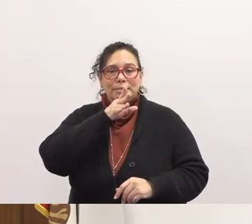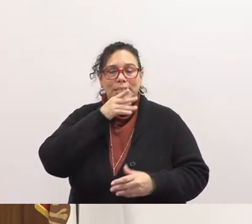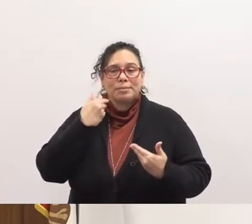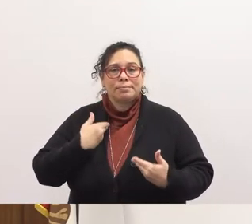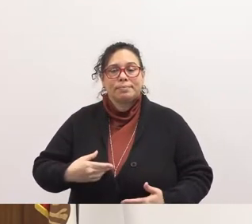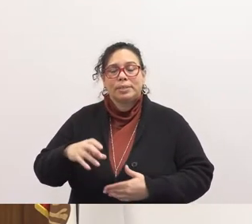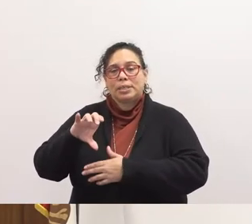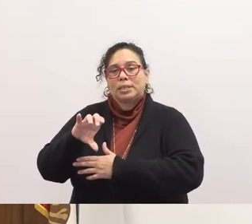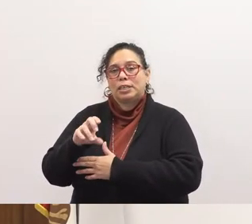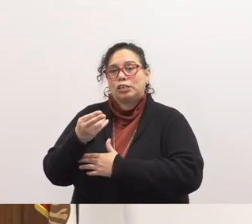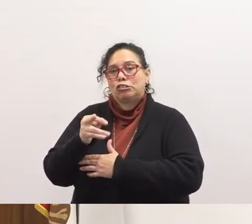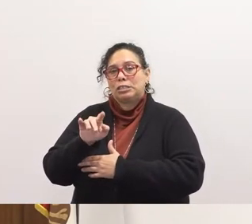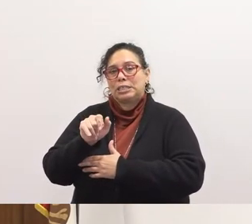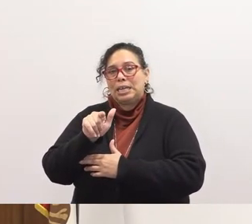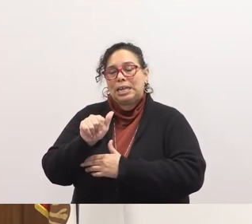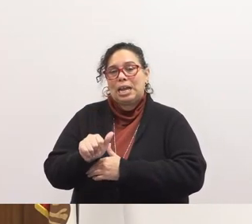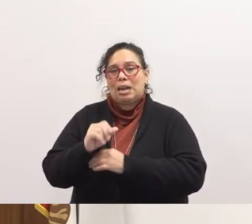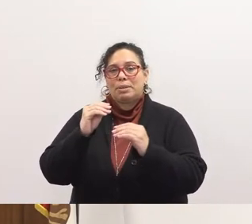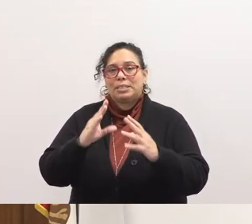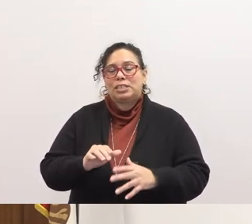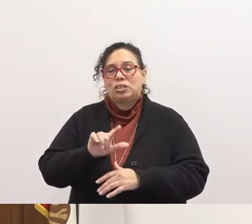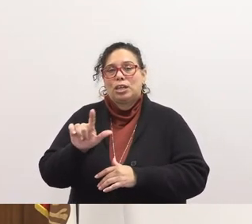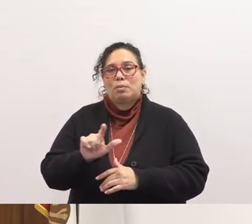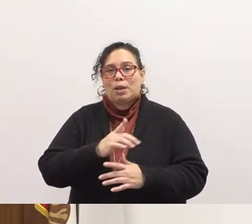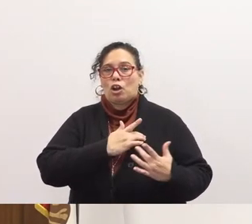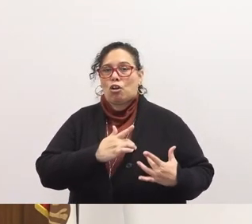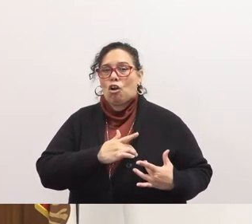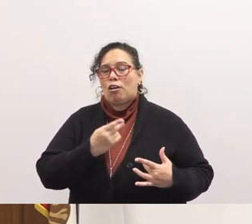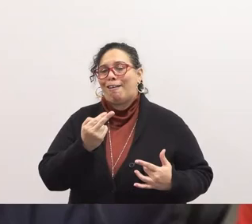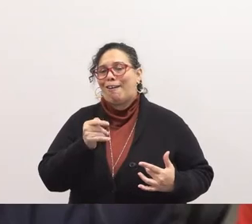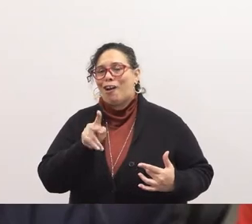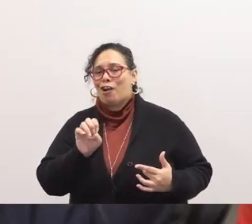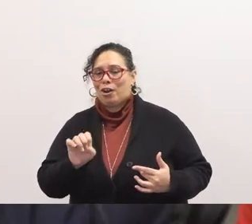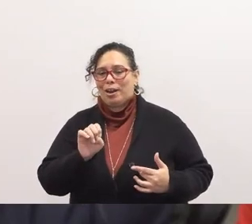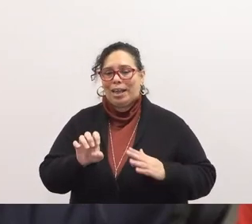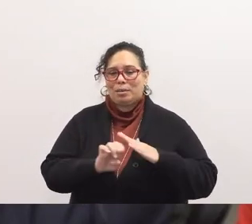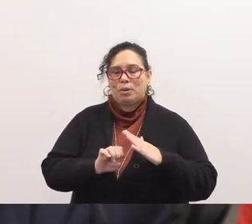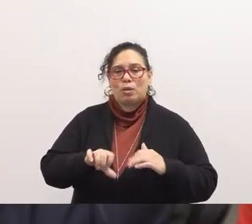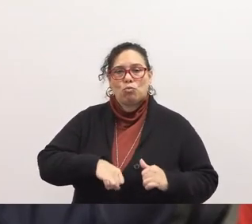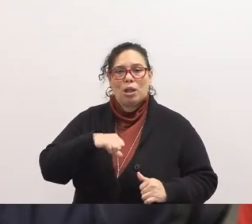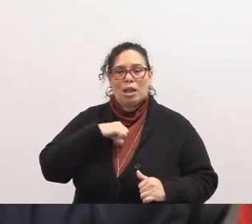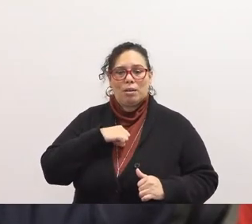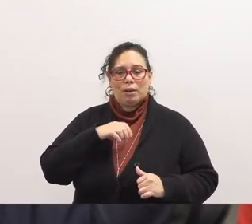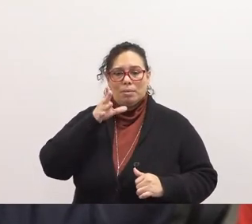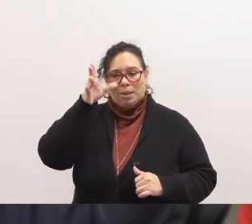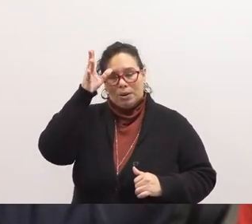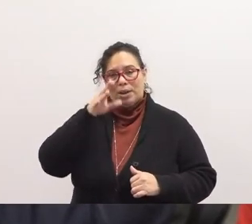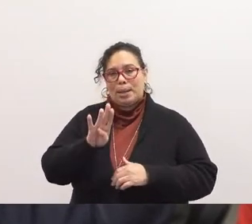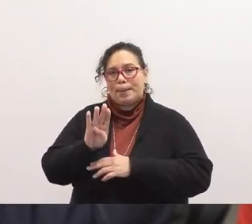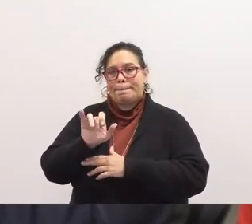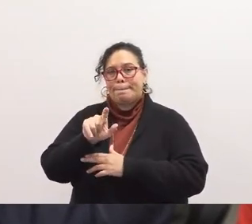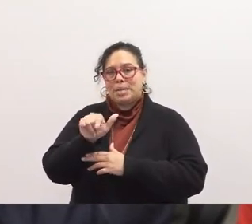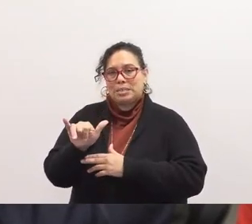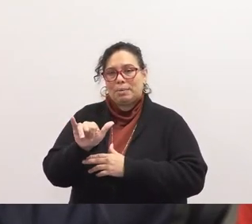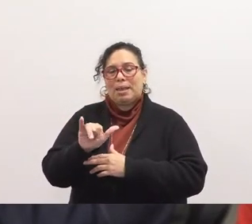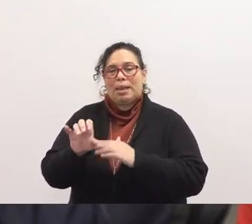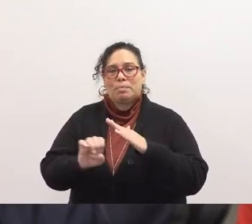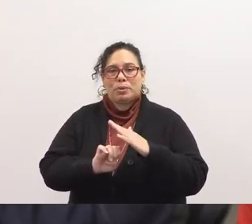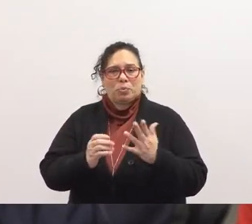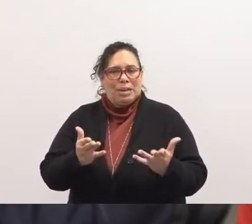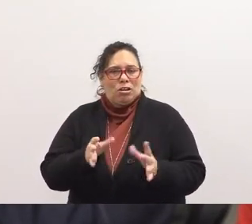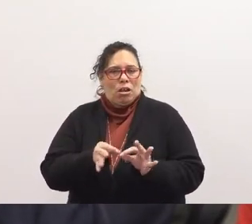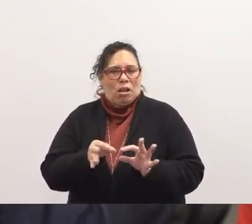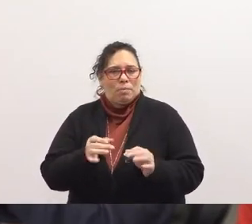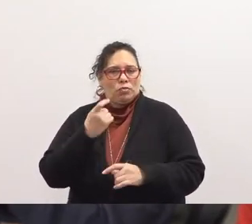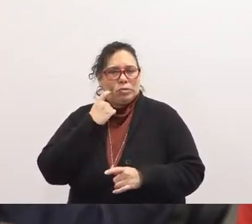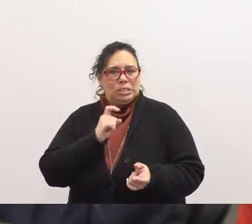is Christina De La Garza. I'm a teacher librarian at Hart Elementary School, and I'm also a very proud parent of a student at Bixby Elementary. I'm here to comment on